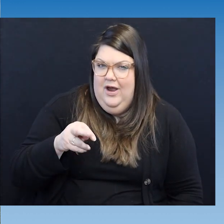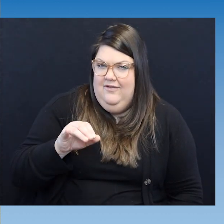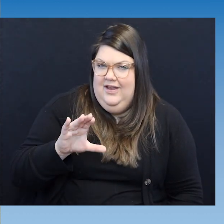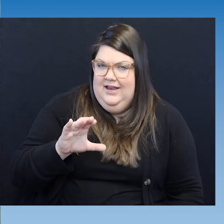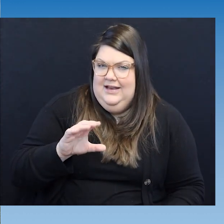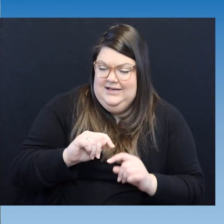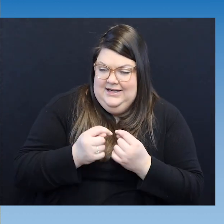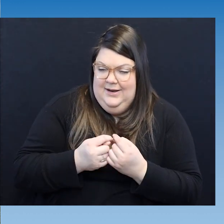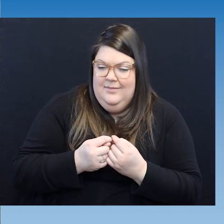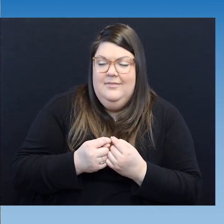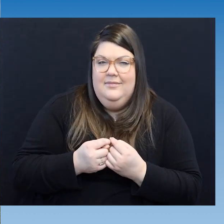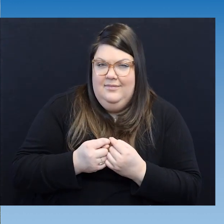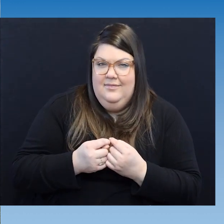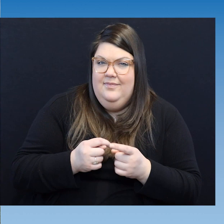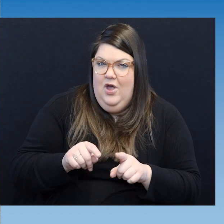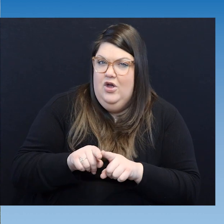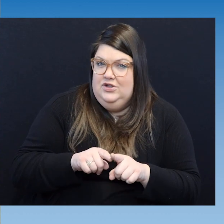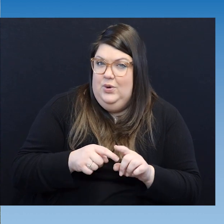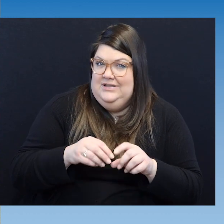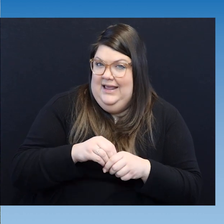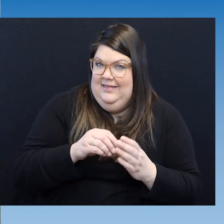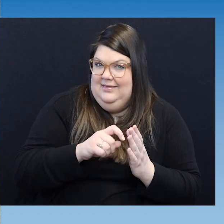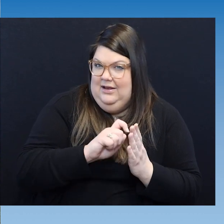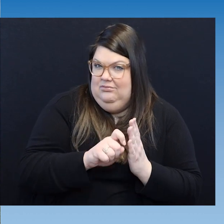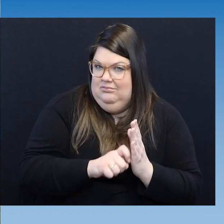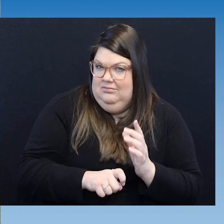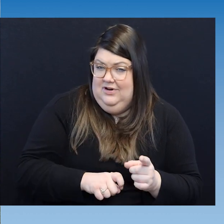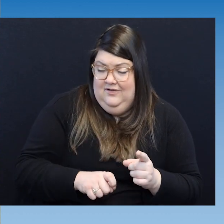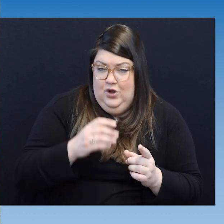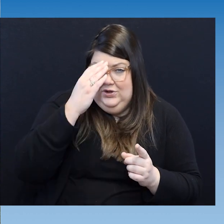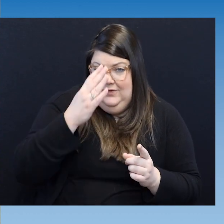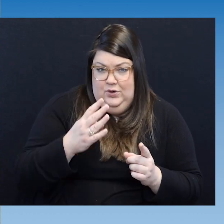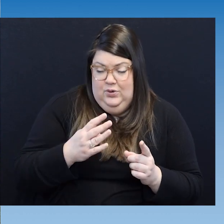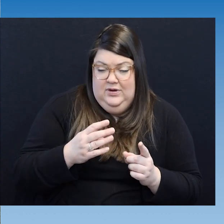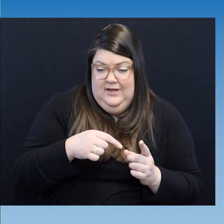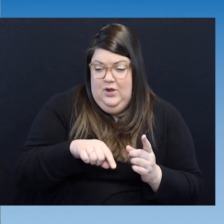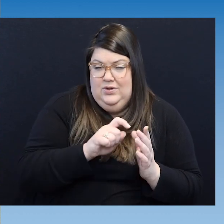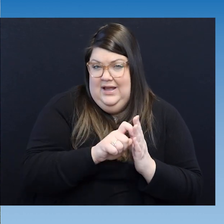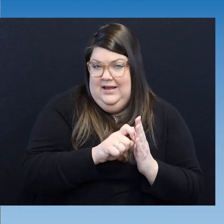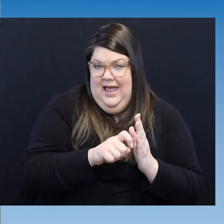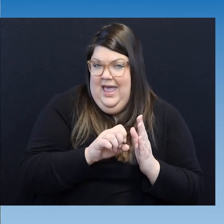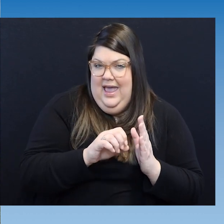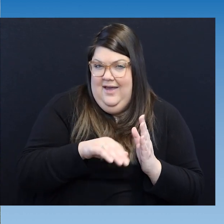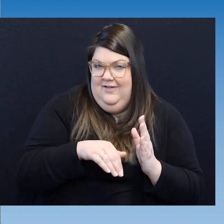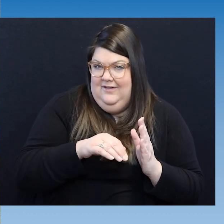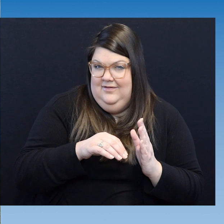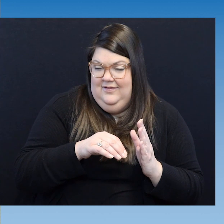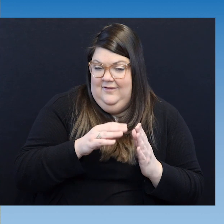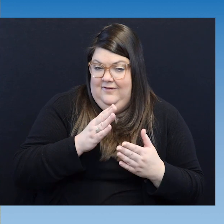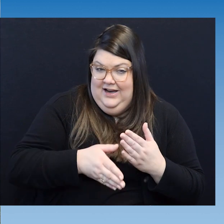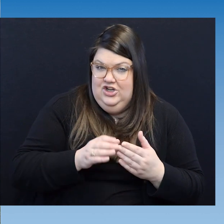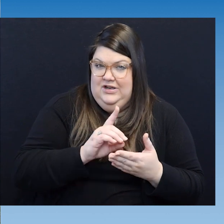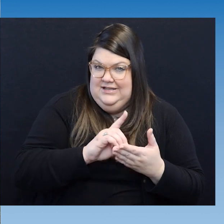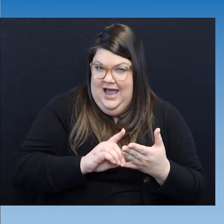the ethnography, that for those of you, the ethnographies are not, they haven't finished being designed by the designer, but they will